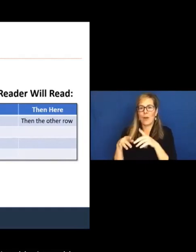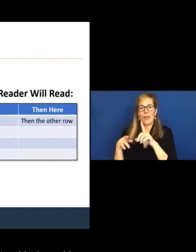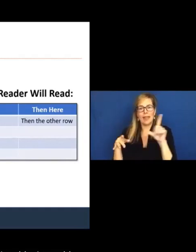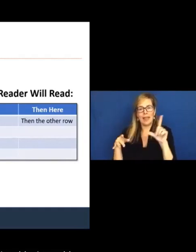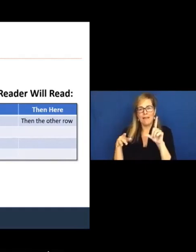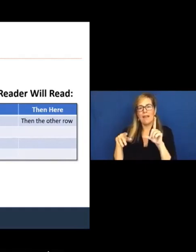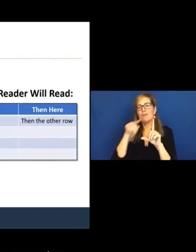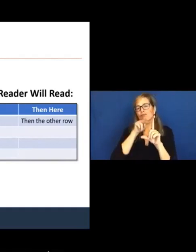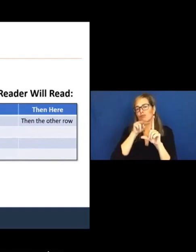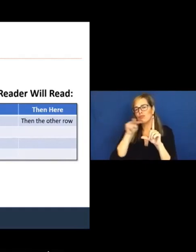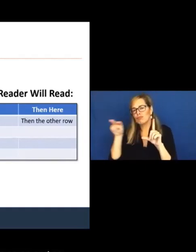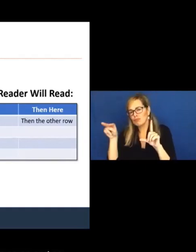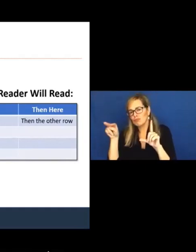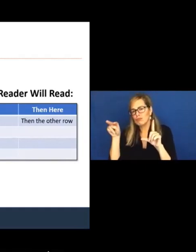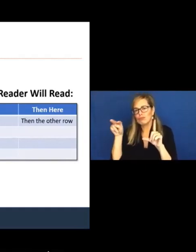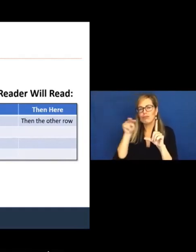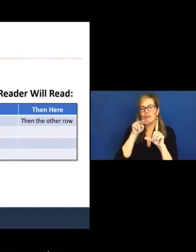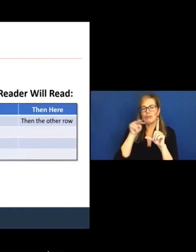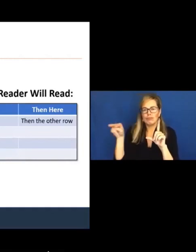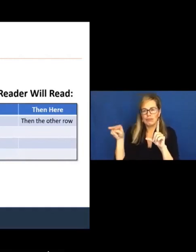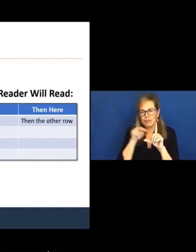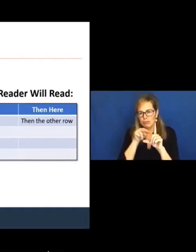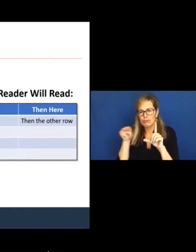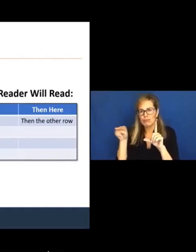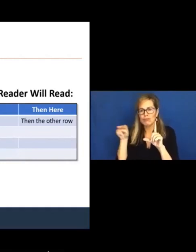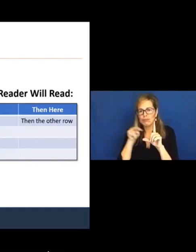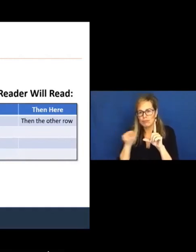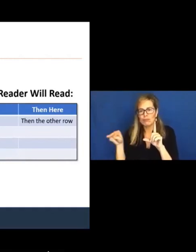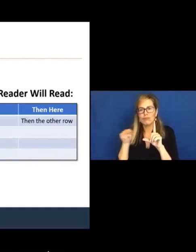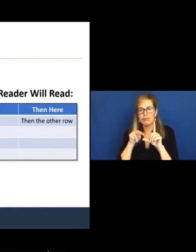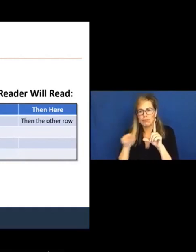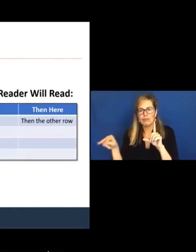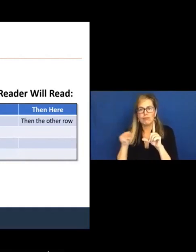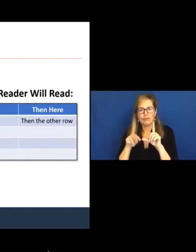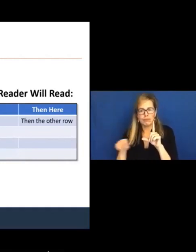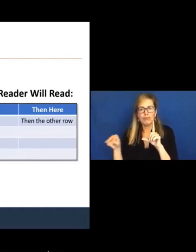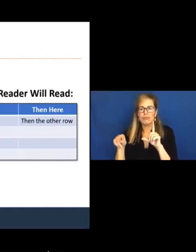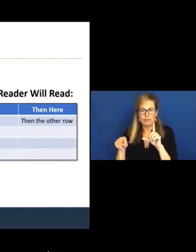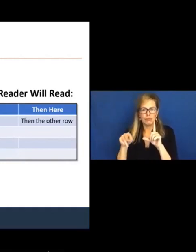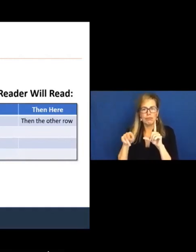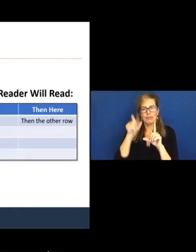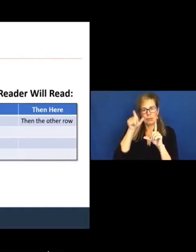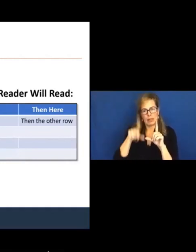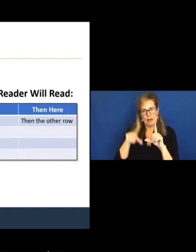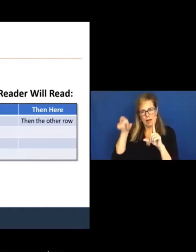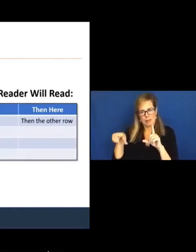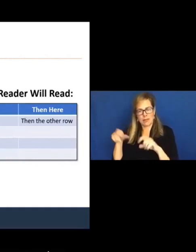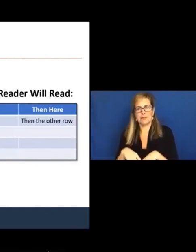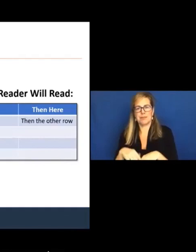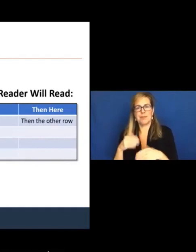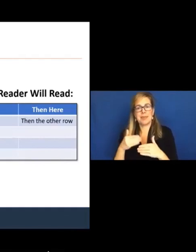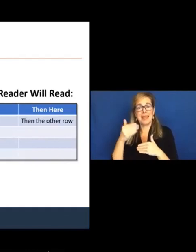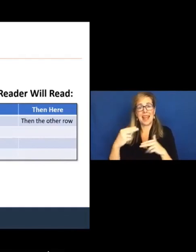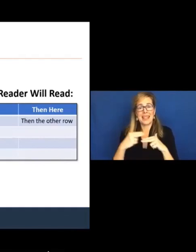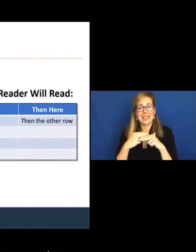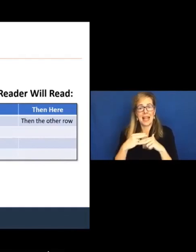here, then go to the right-hand side, and then so on and so forth down the two columns. Next slide, please.